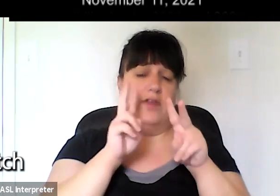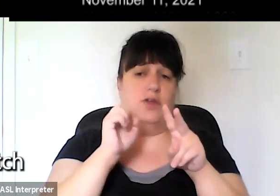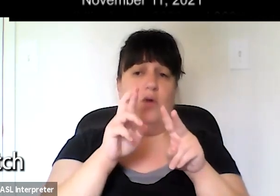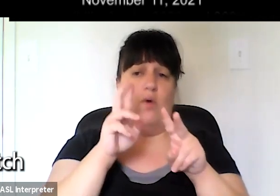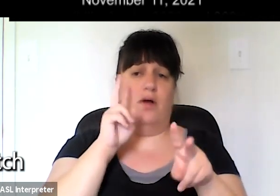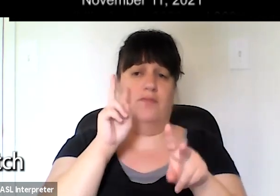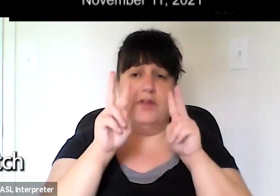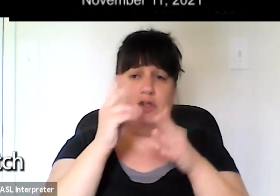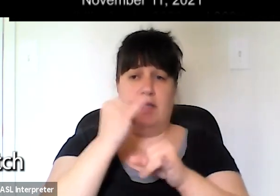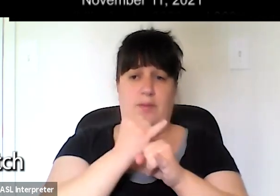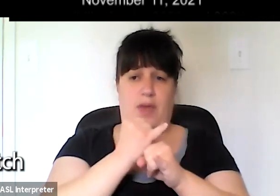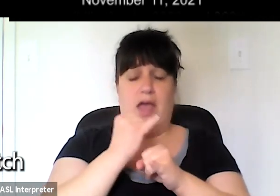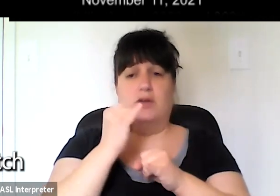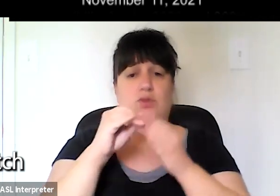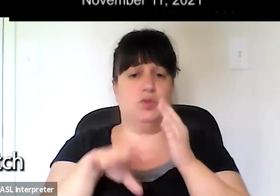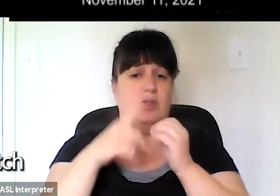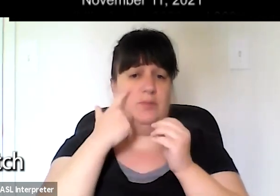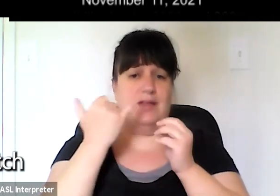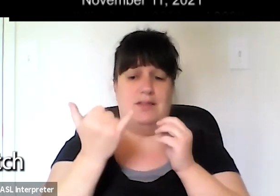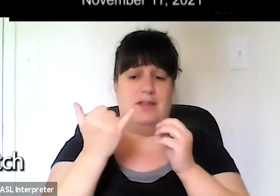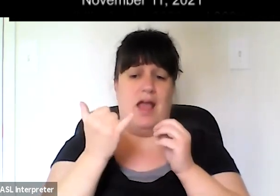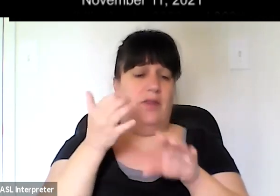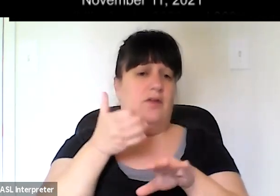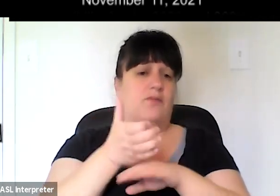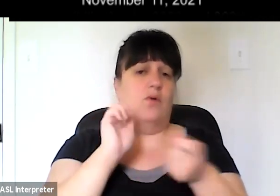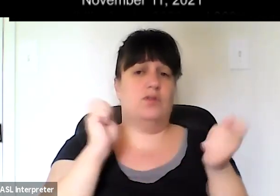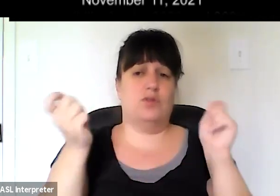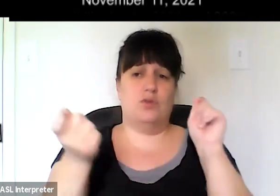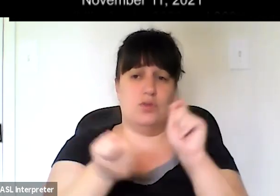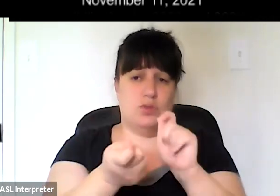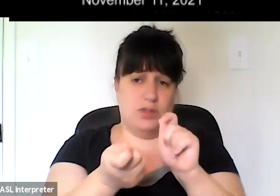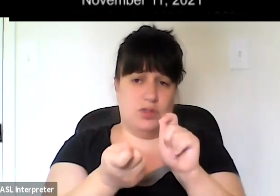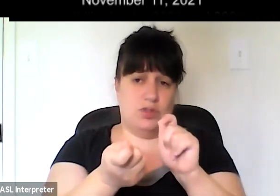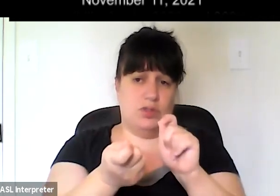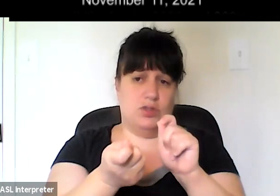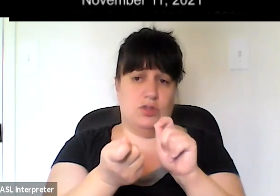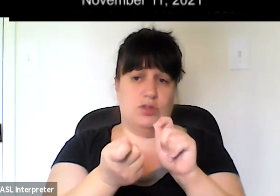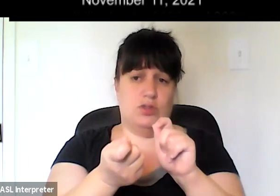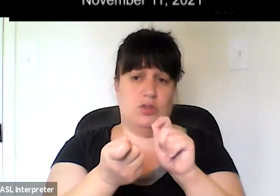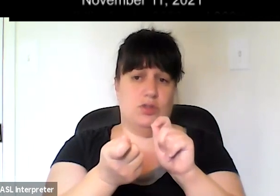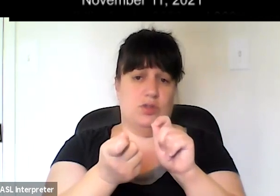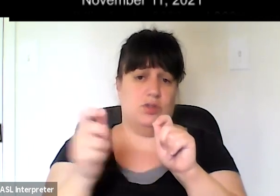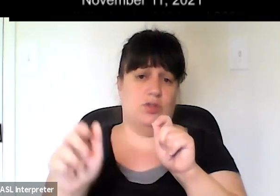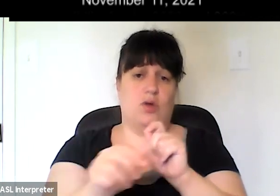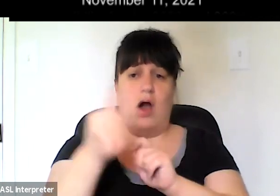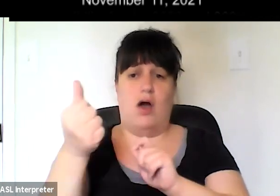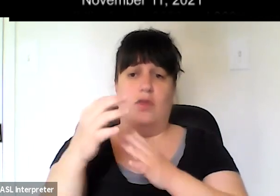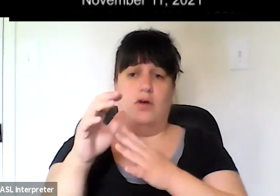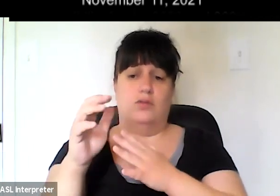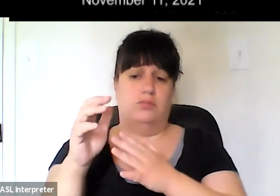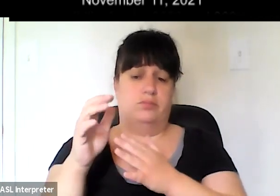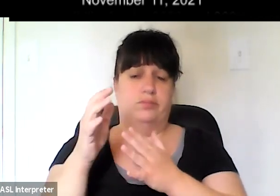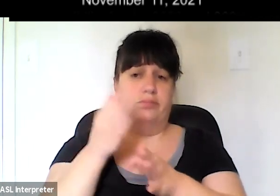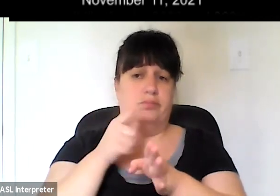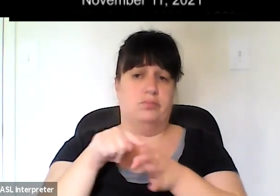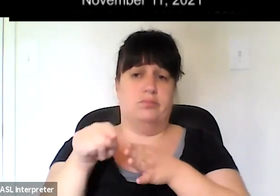impaired students, because now they're forced to switch to streams alternative than STEM, and they do not